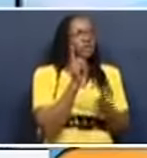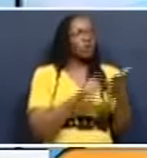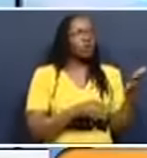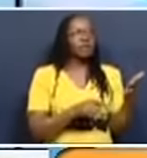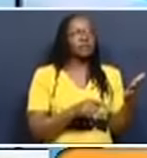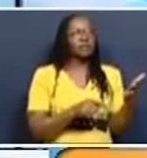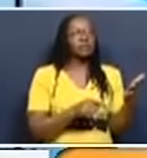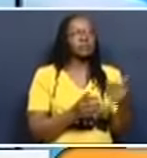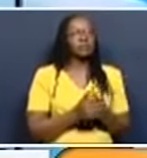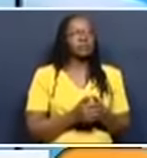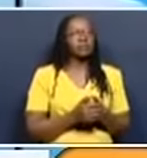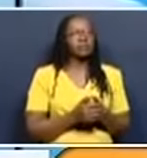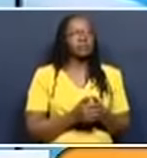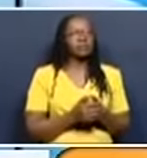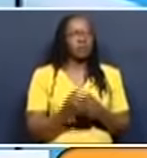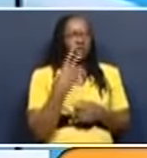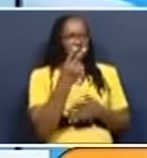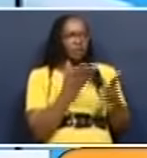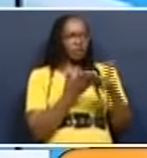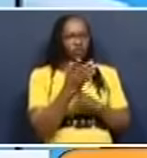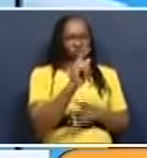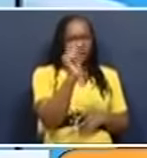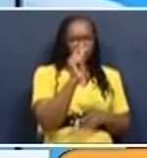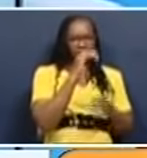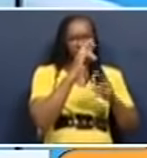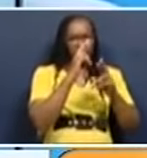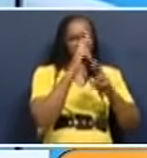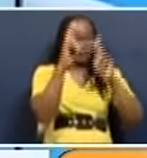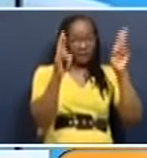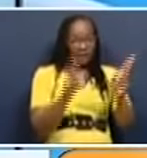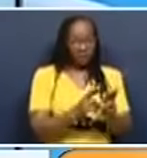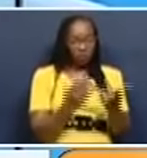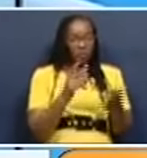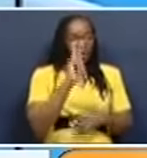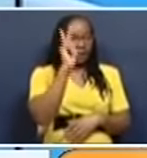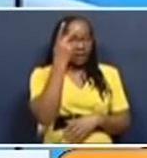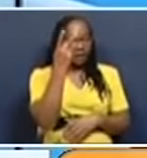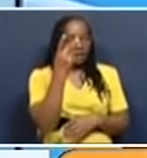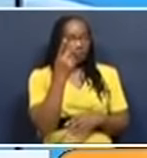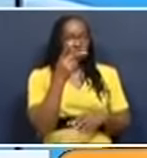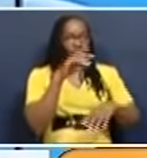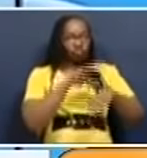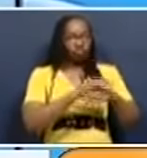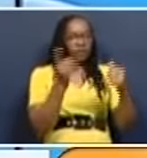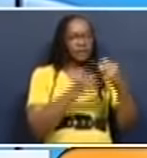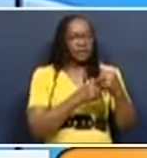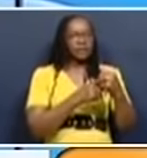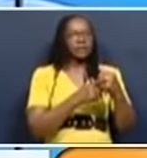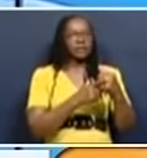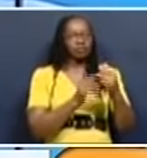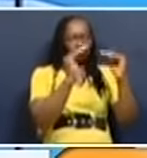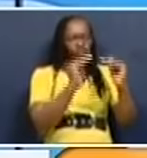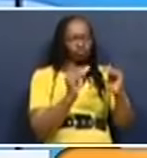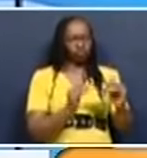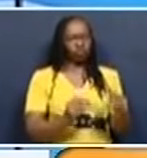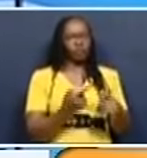latest from Transparency International, where Kenya, dropped 6 places, now 139 out of